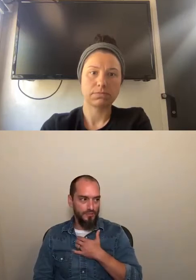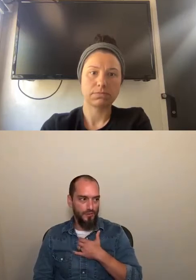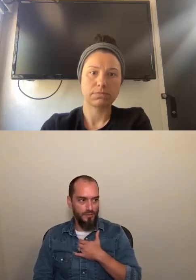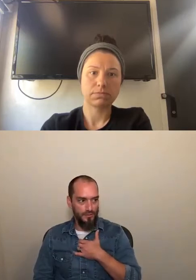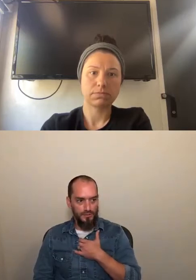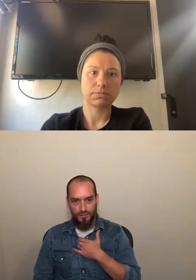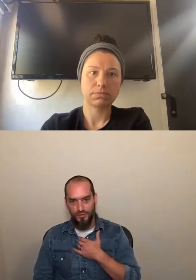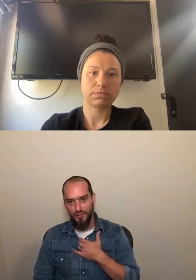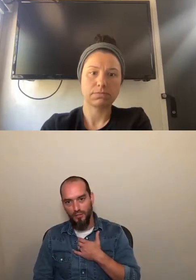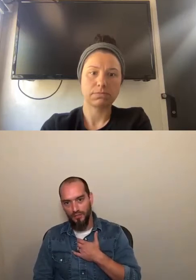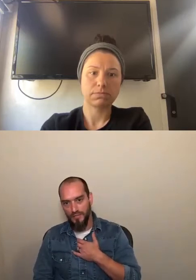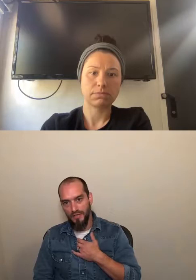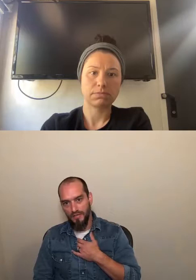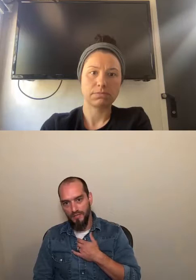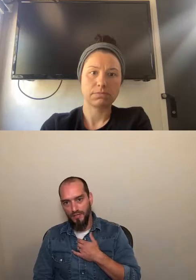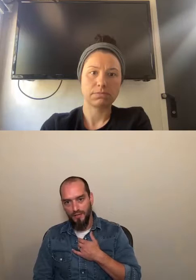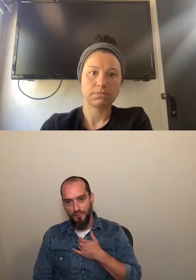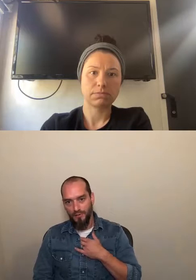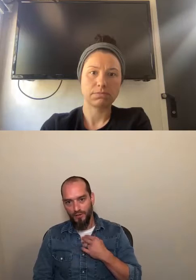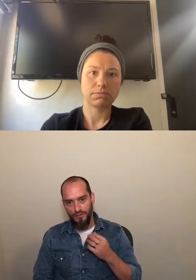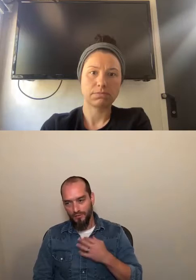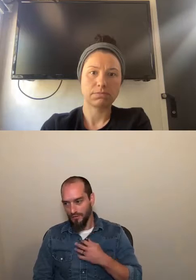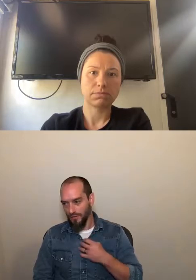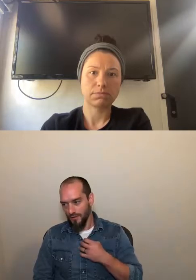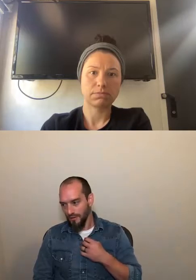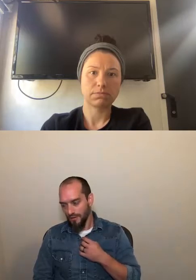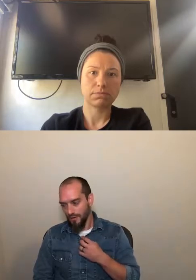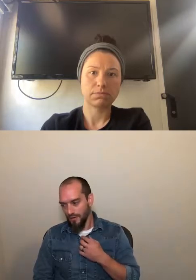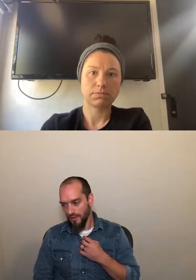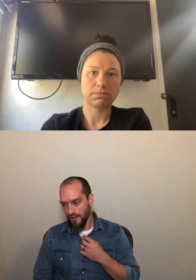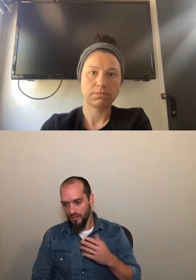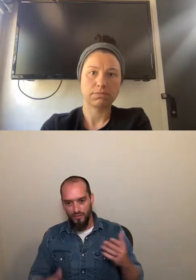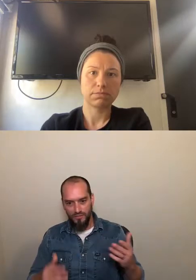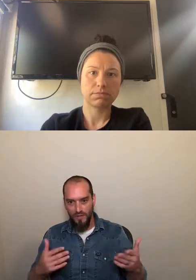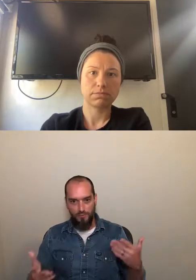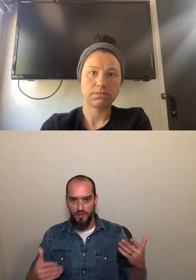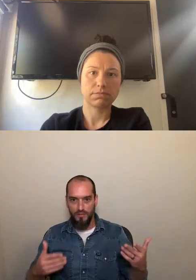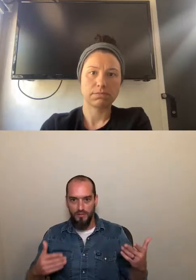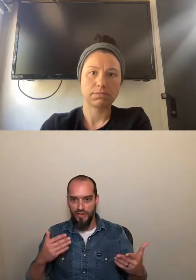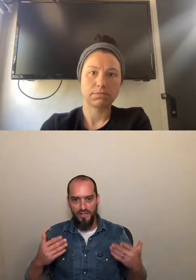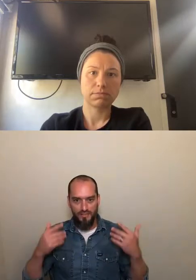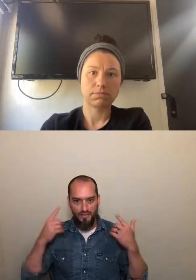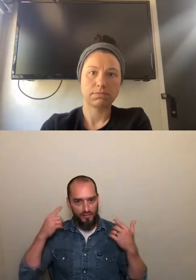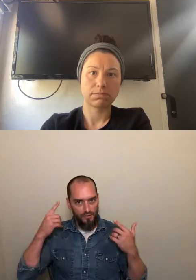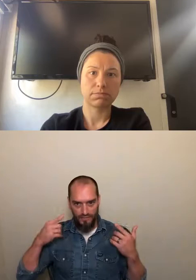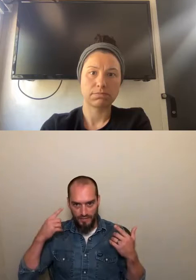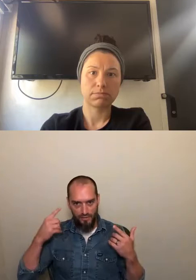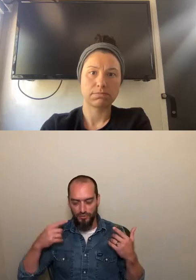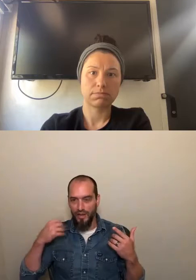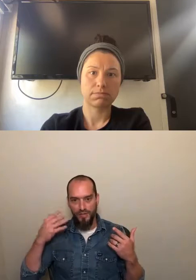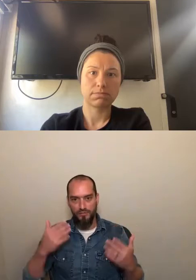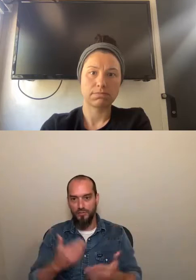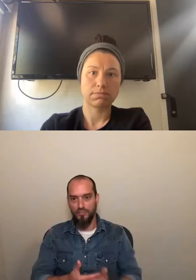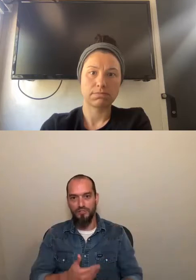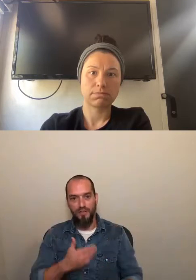many situations position that y'all are taking, but also it causes nightmares. You can't get all of this out of